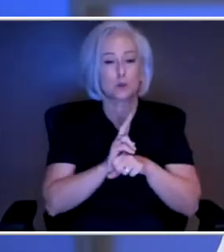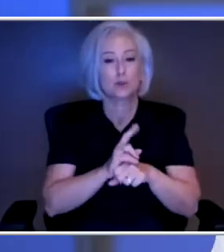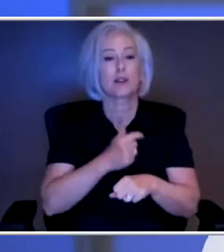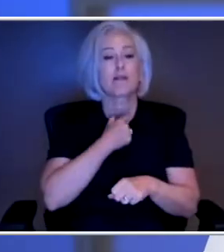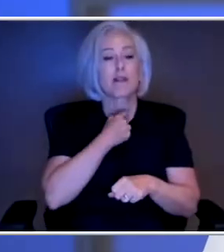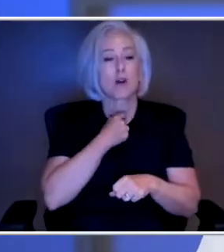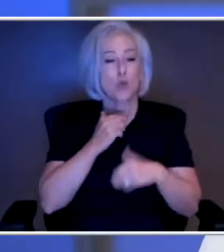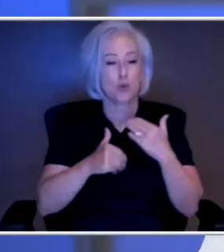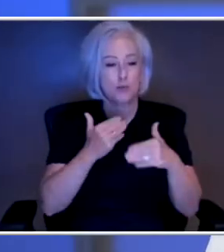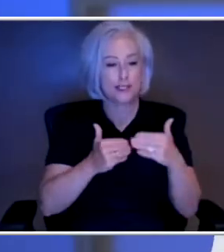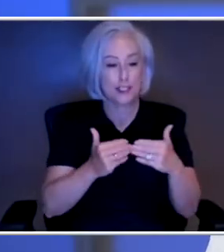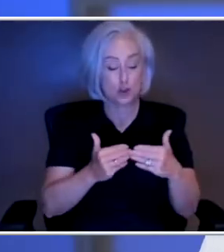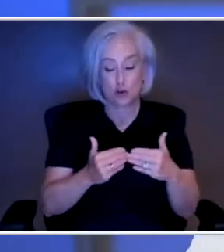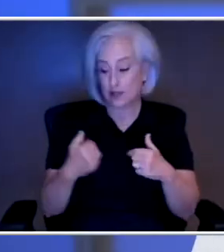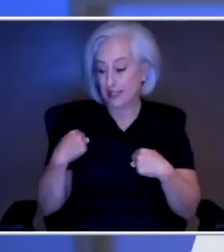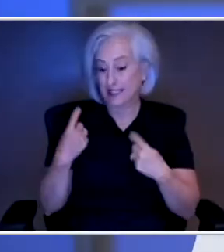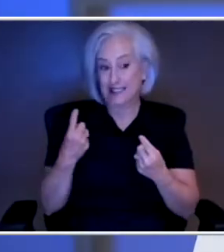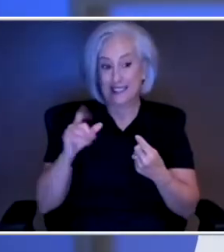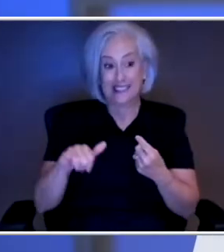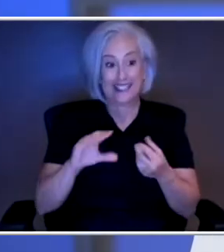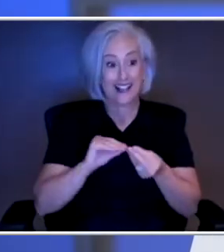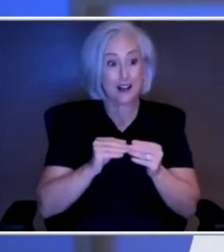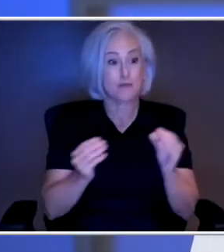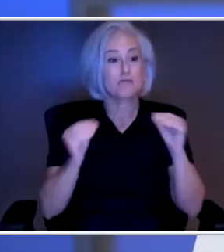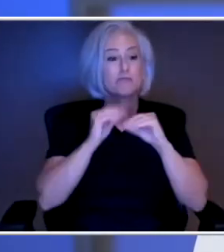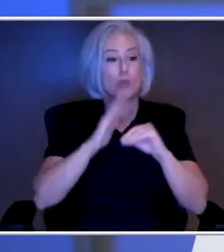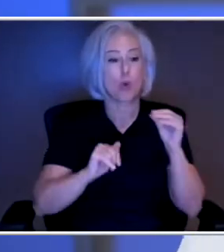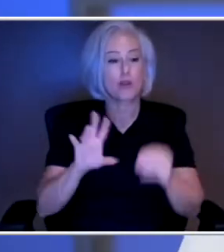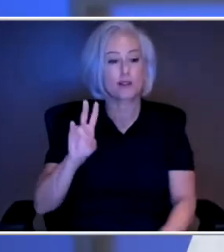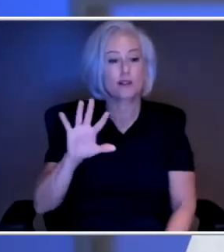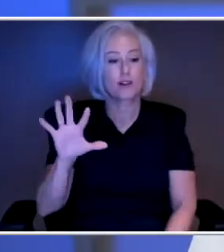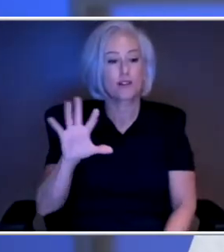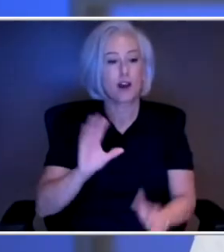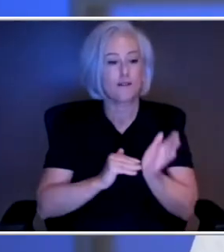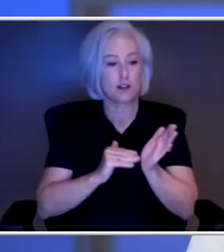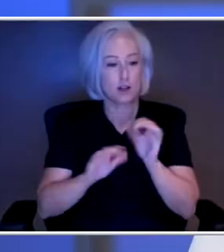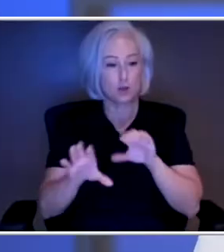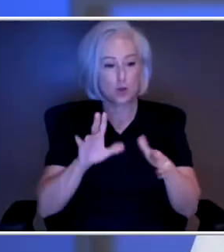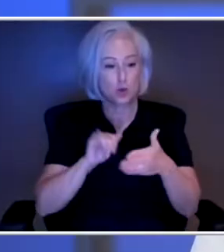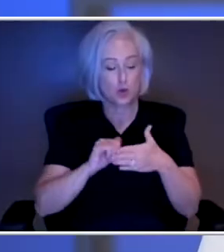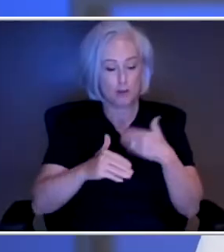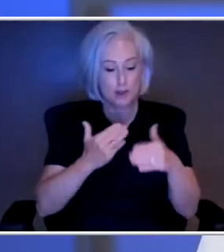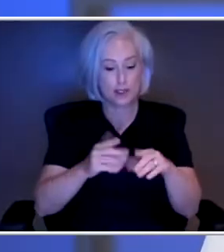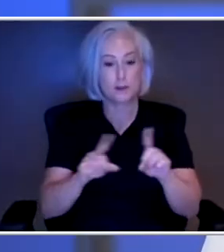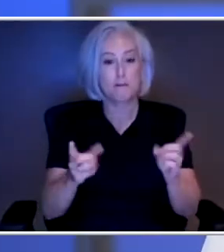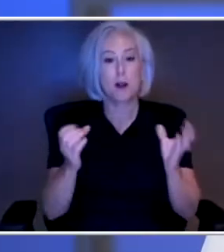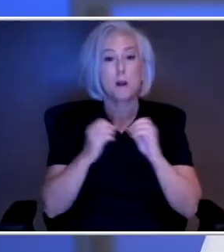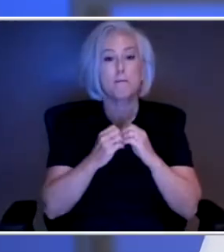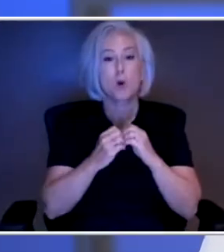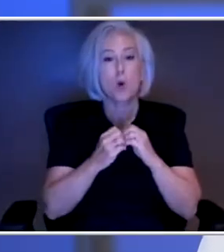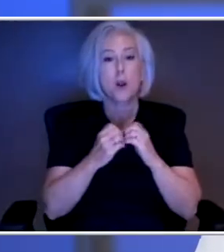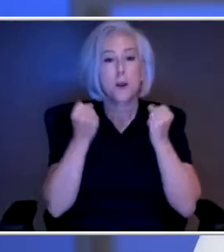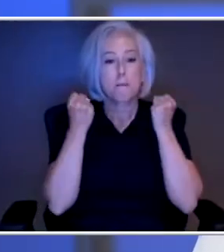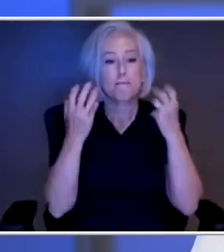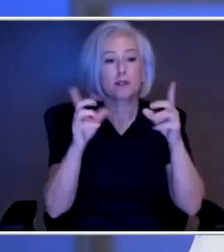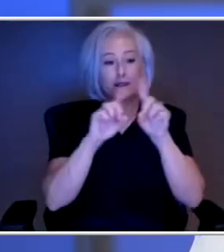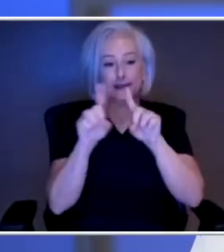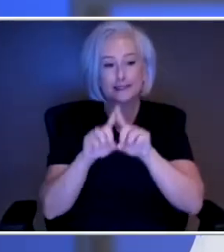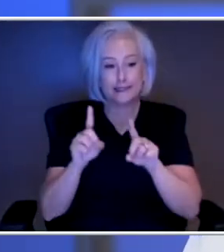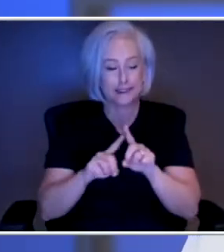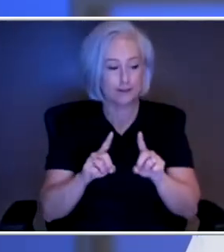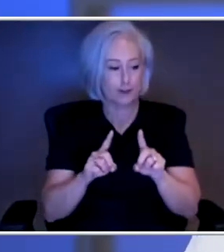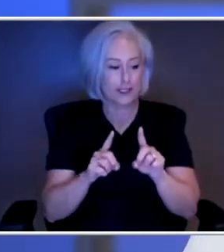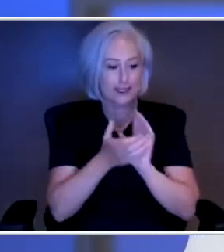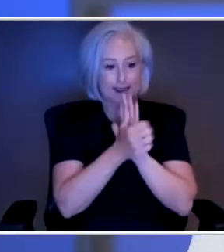that number came out, there's been more than 75 people that are doing this procedure, but it's a kind of a multifactorial component as to why this is